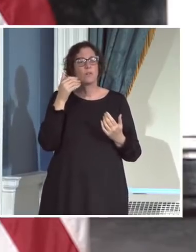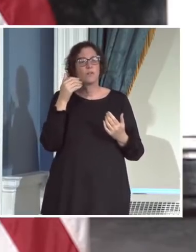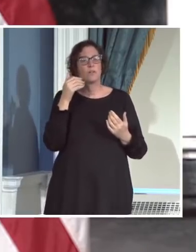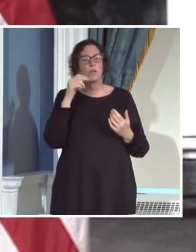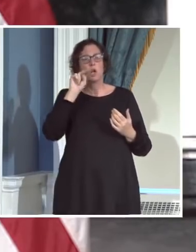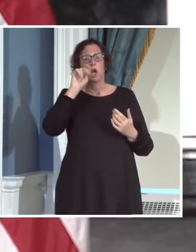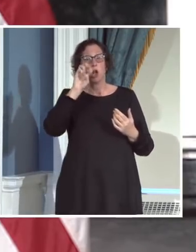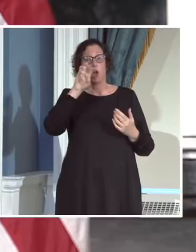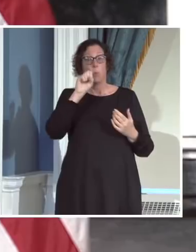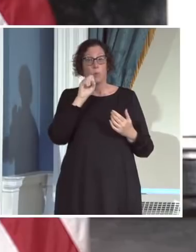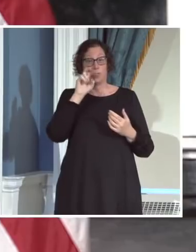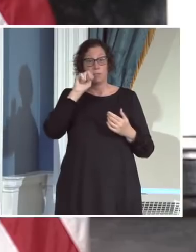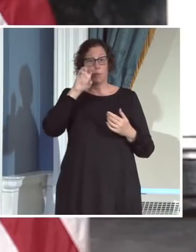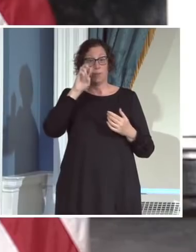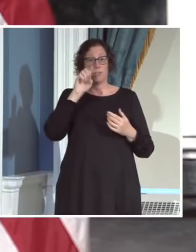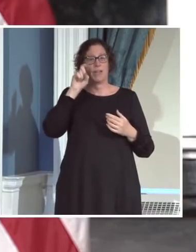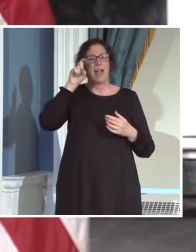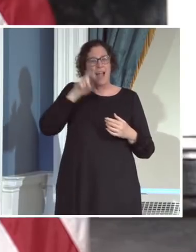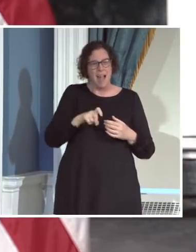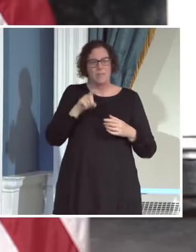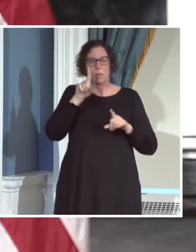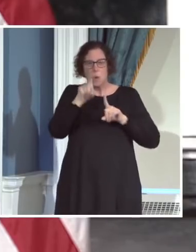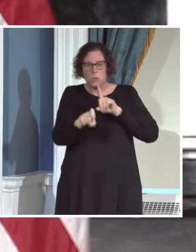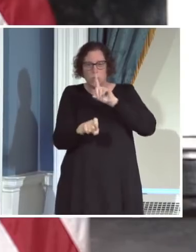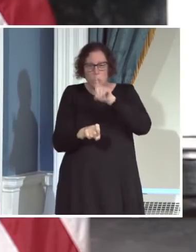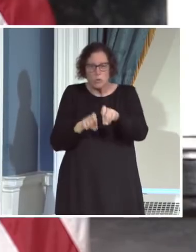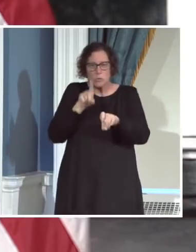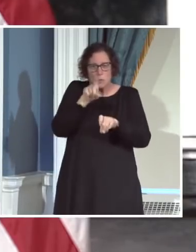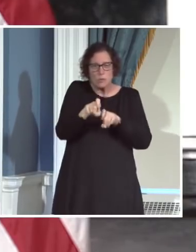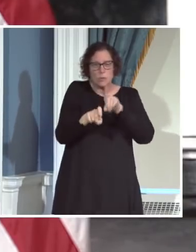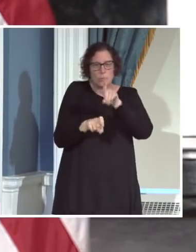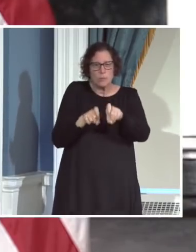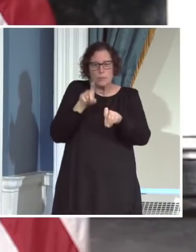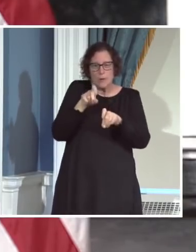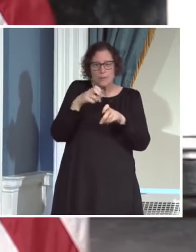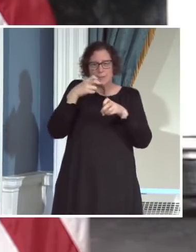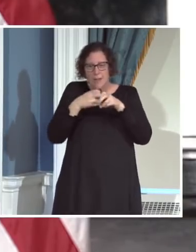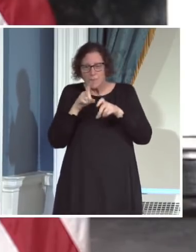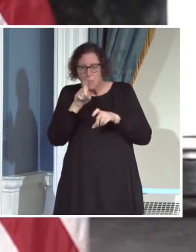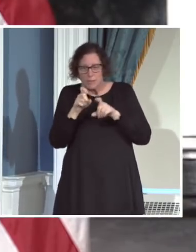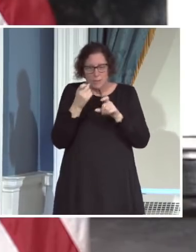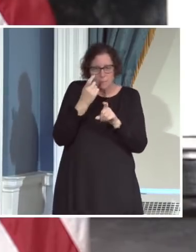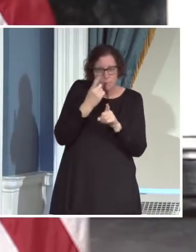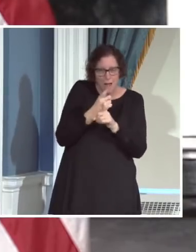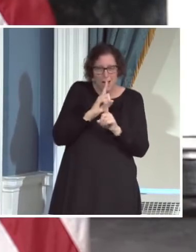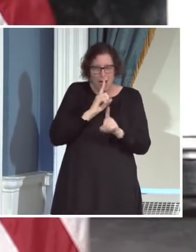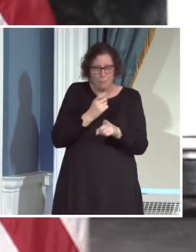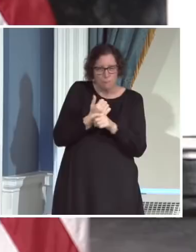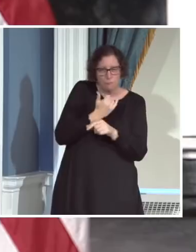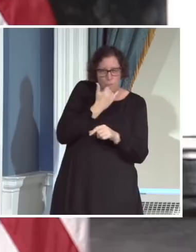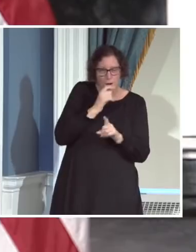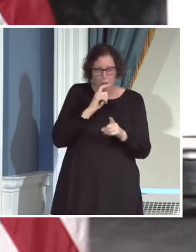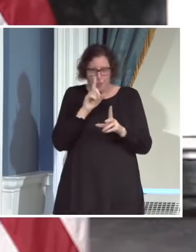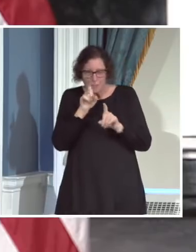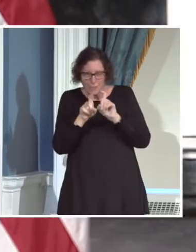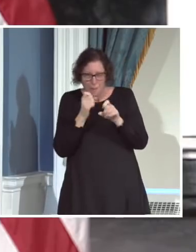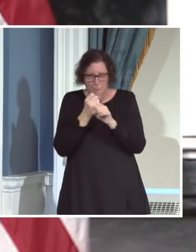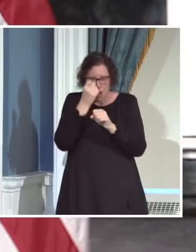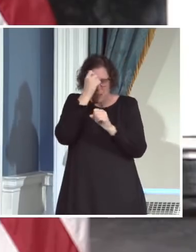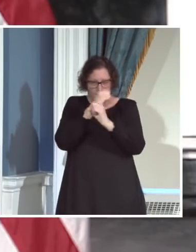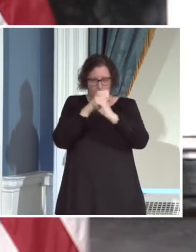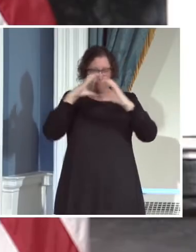aired. But I also think in an atmosphere of crisis, we have to remember that we're trying to really respect people's humanity,